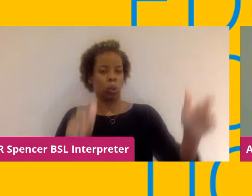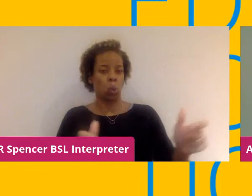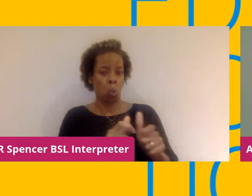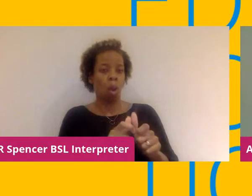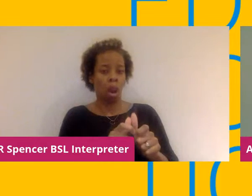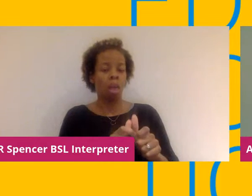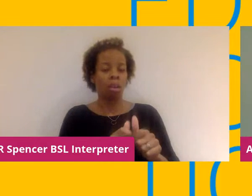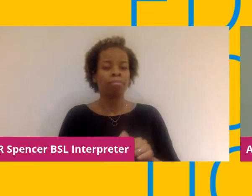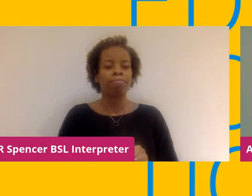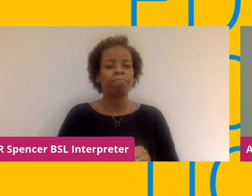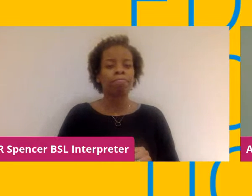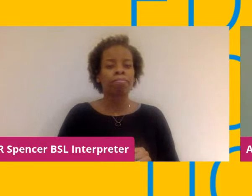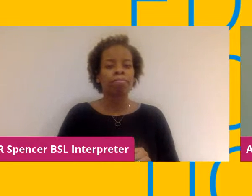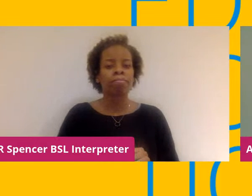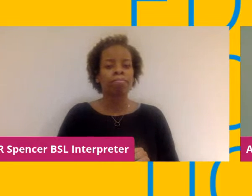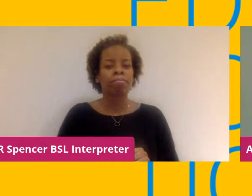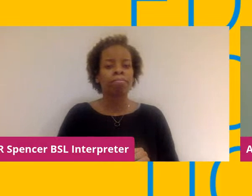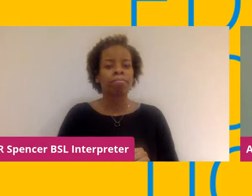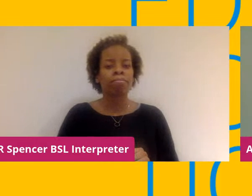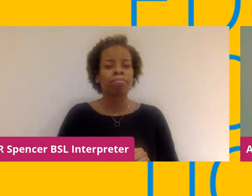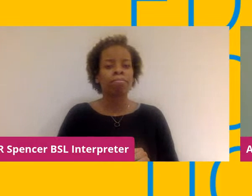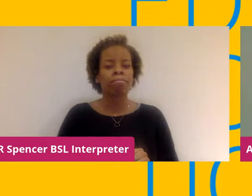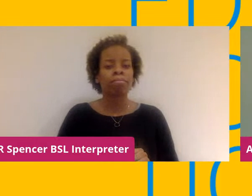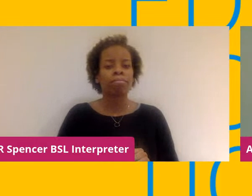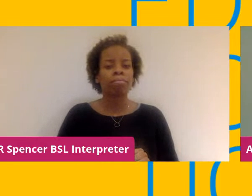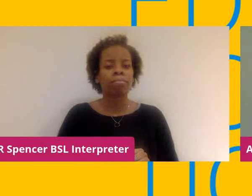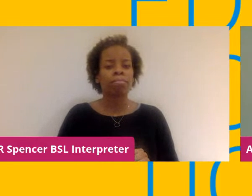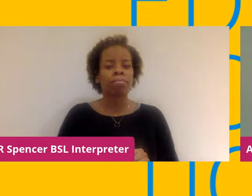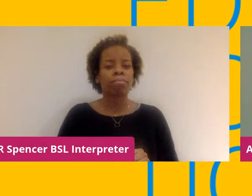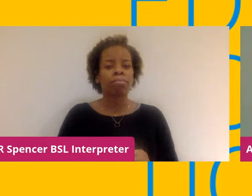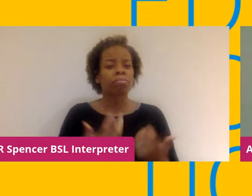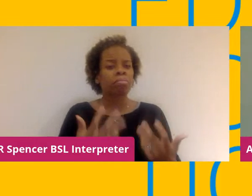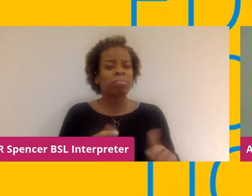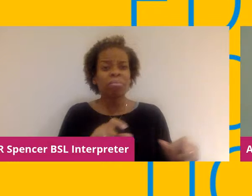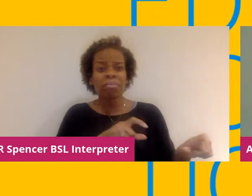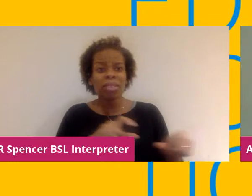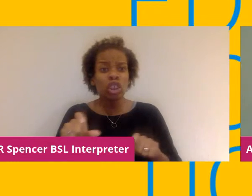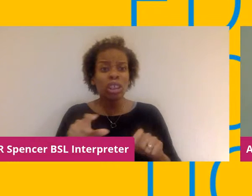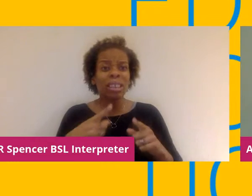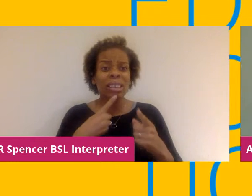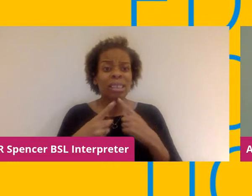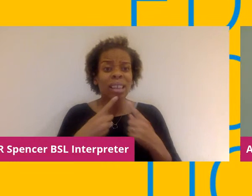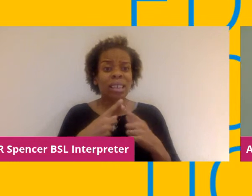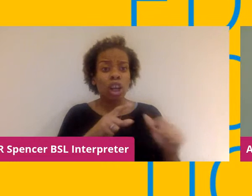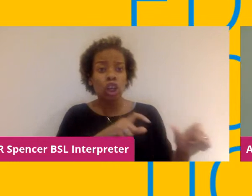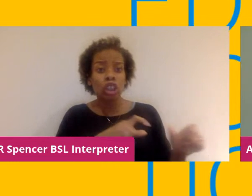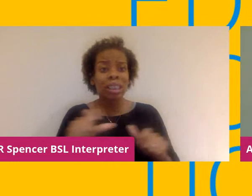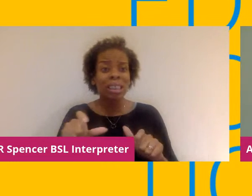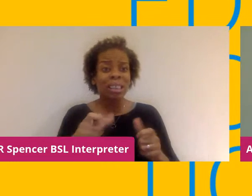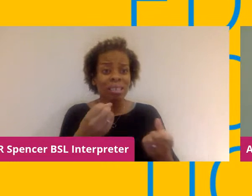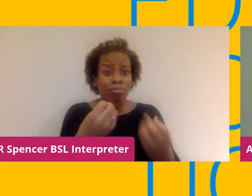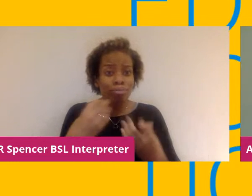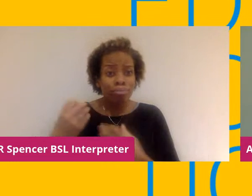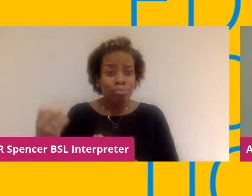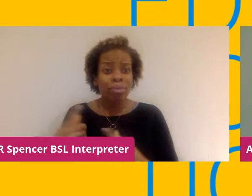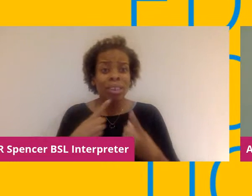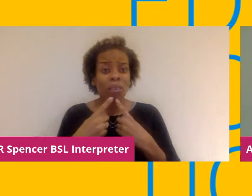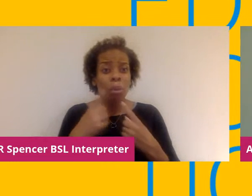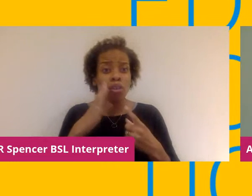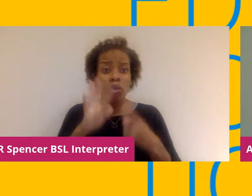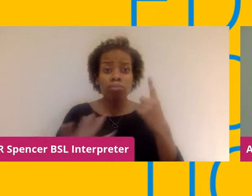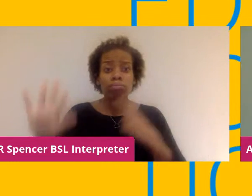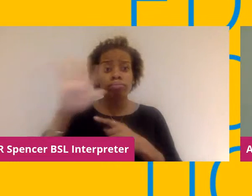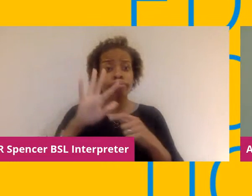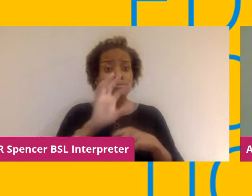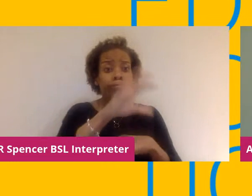no consistent picture, consistent data coming out from institutions. So this online reporting tool is